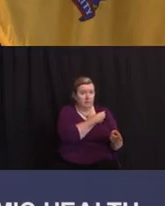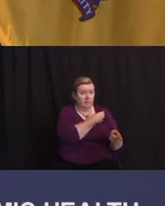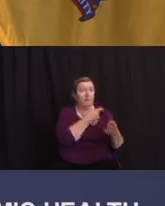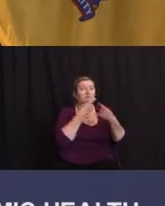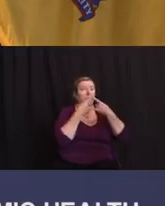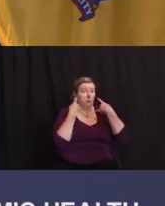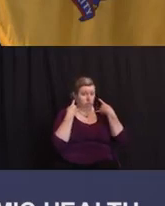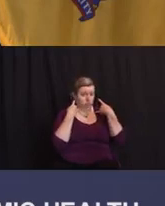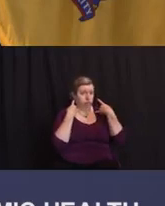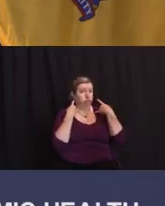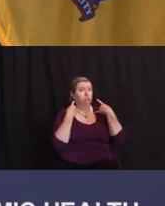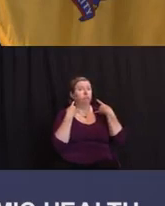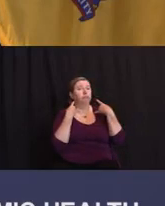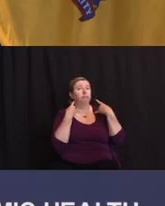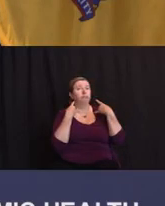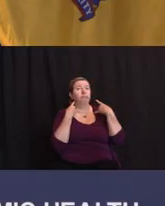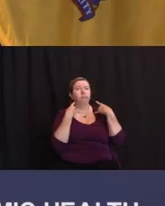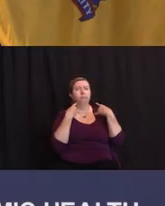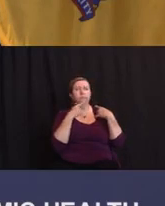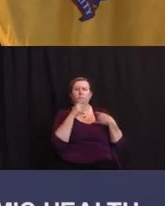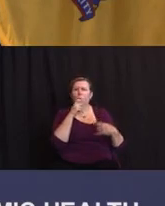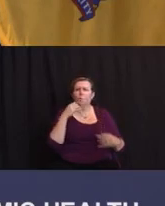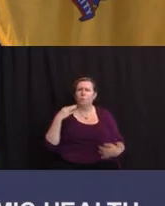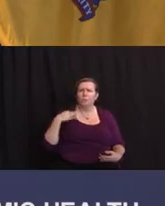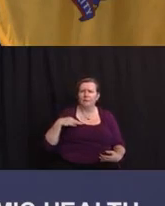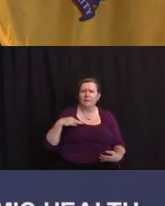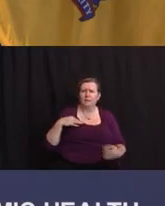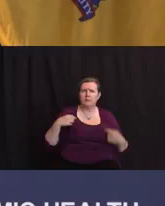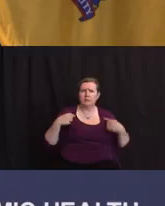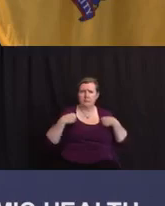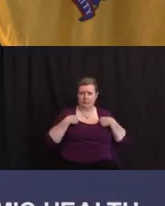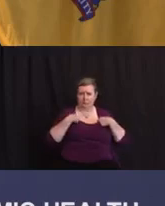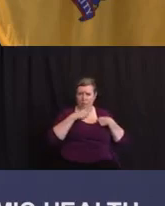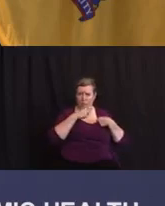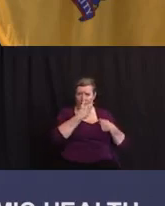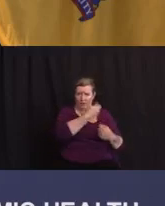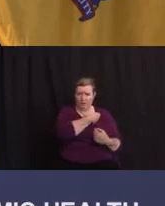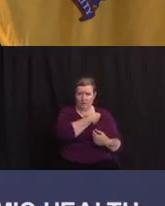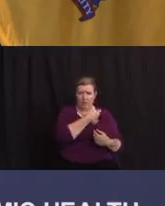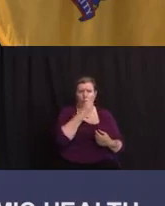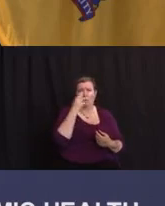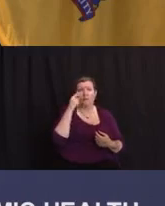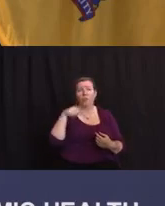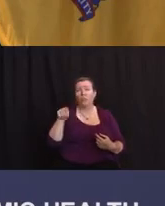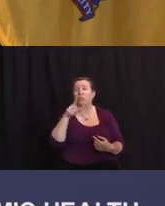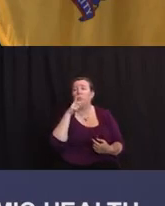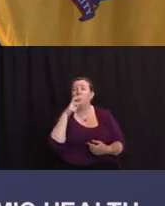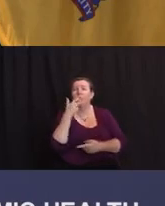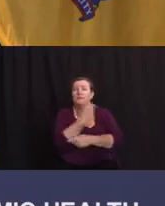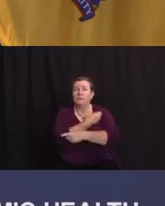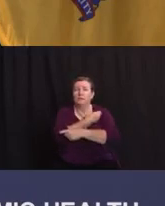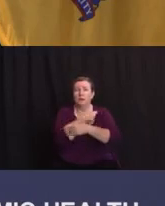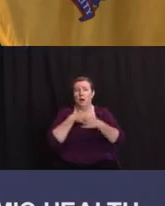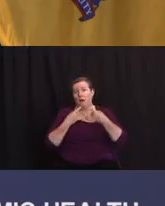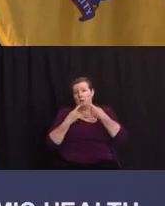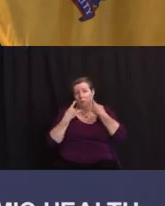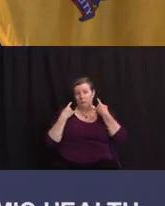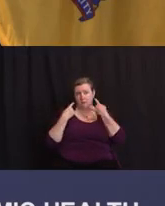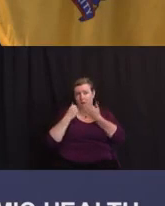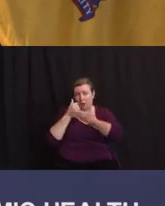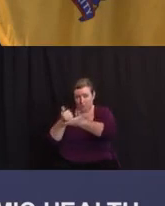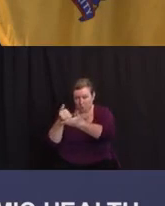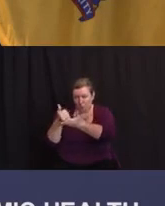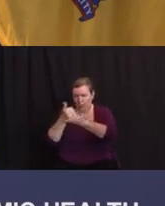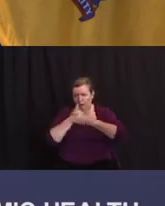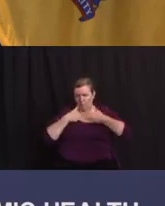who's benefiting in what way? And I have a feeling it's mostly for unvaccinated people. Also, with the COVID